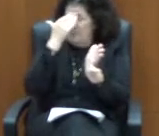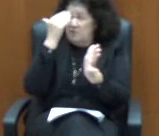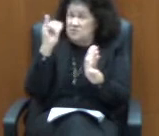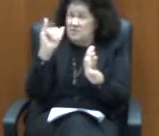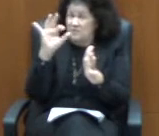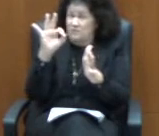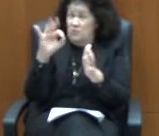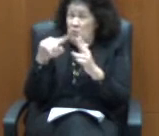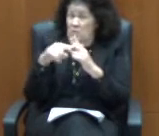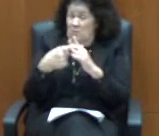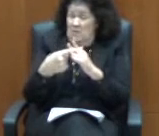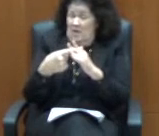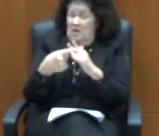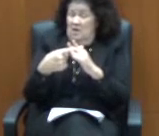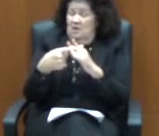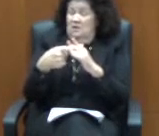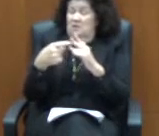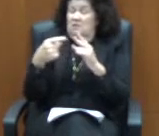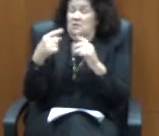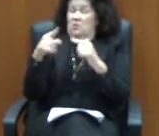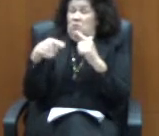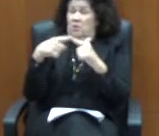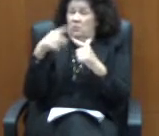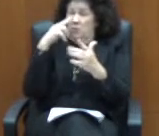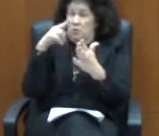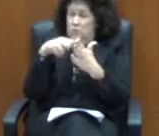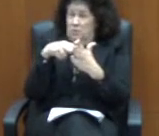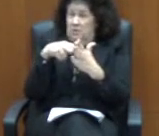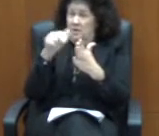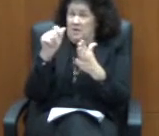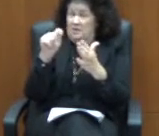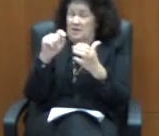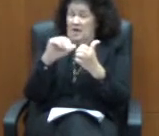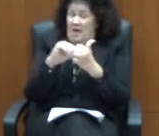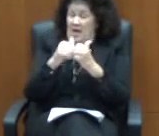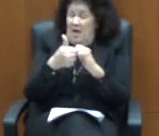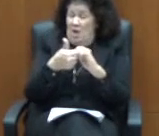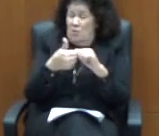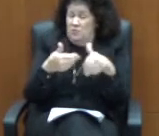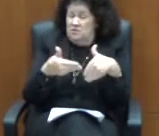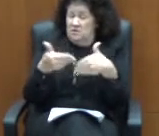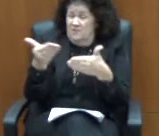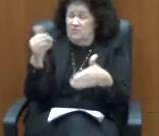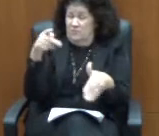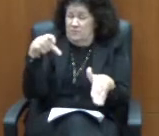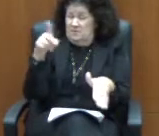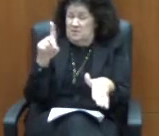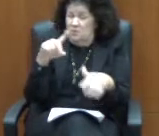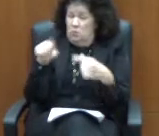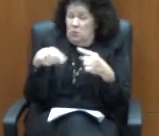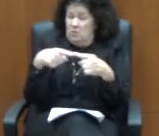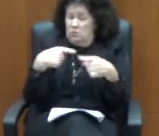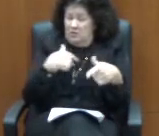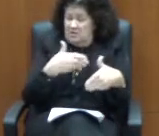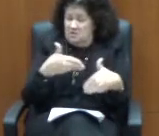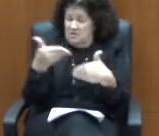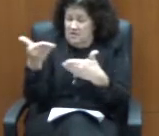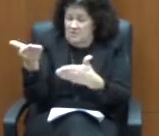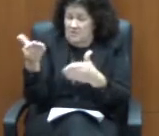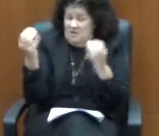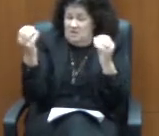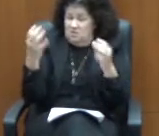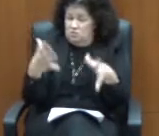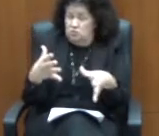we begin, to do so, when we're looking at how we deliver that PD, when we deliver it, are